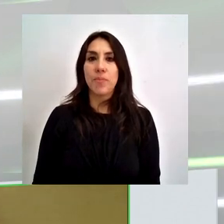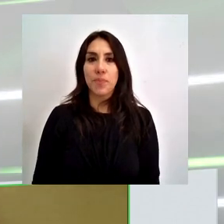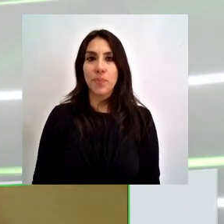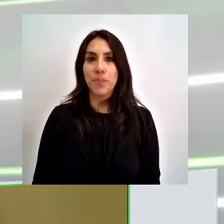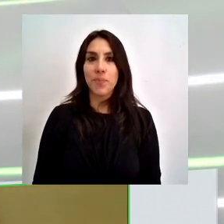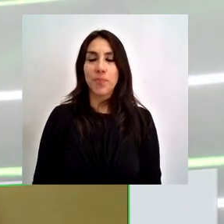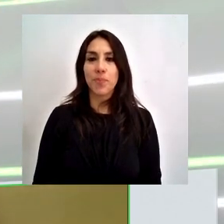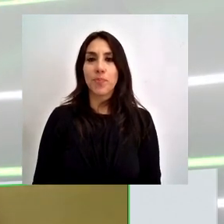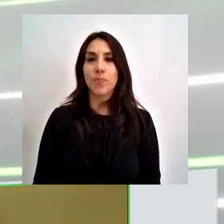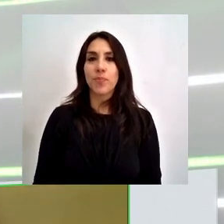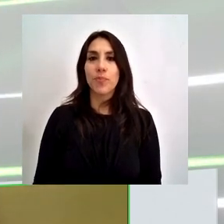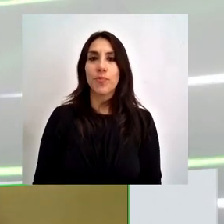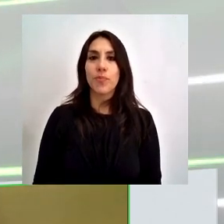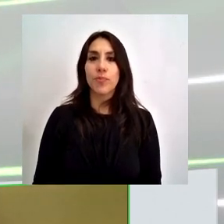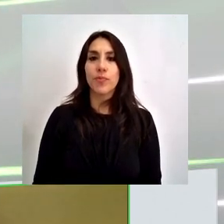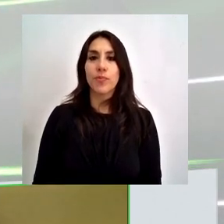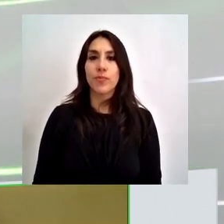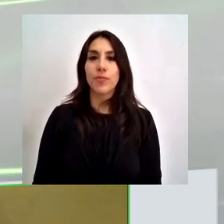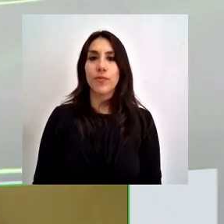Well, thank you very much,